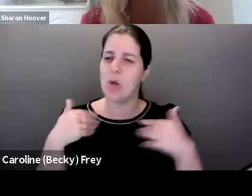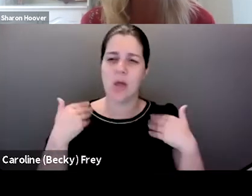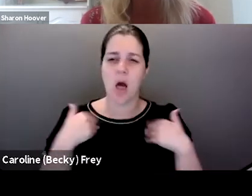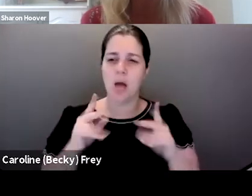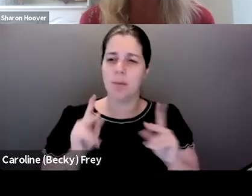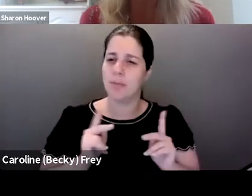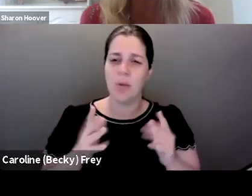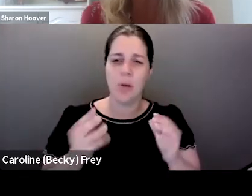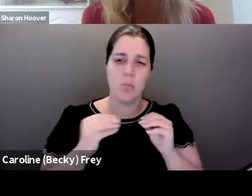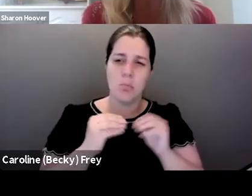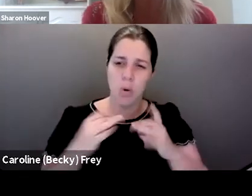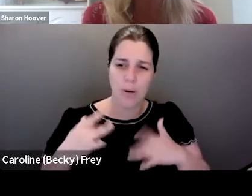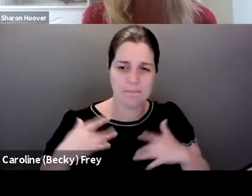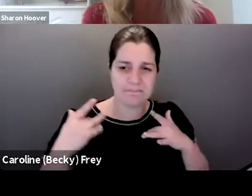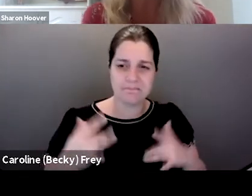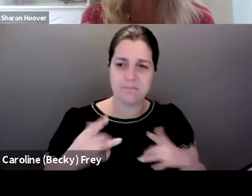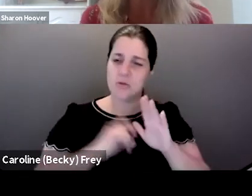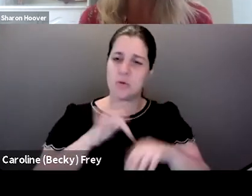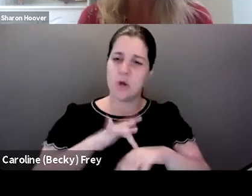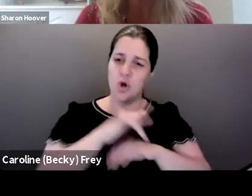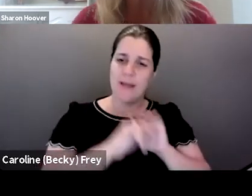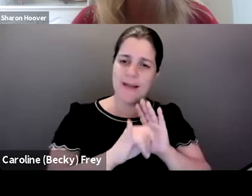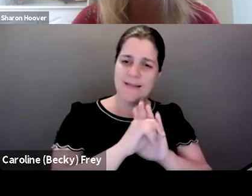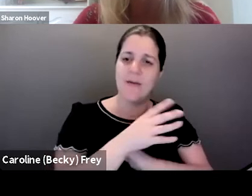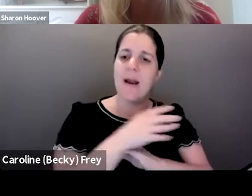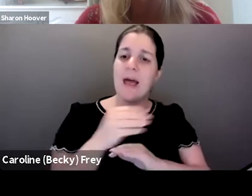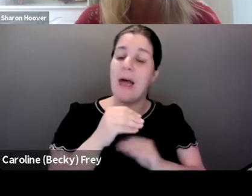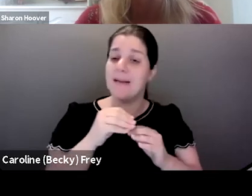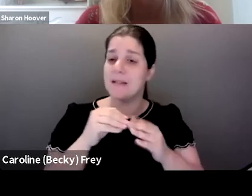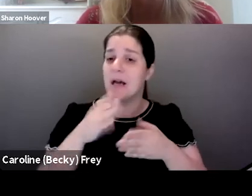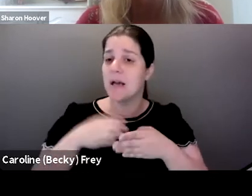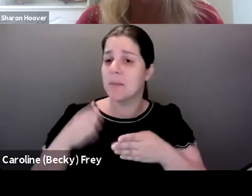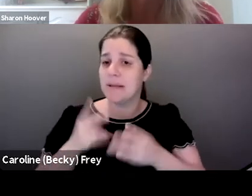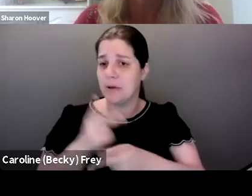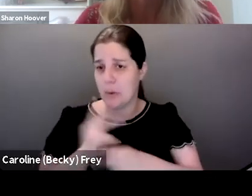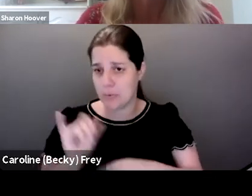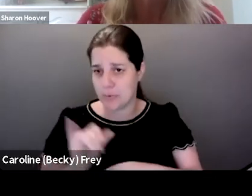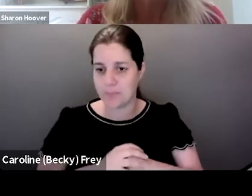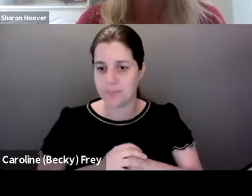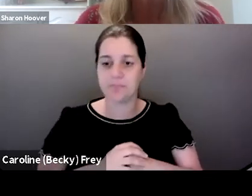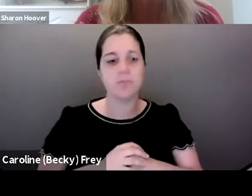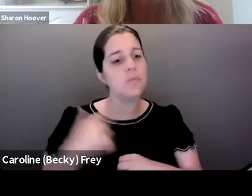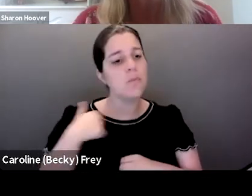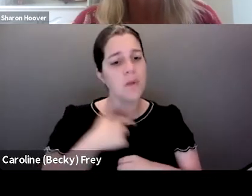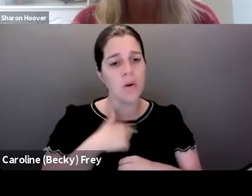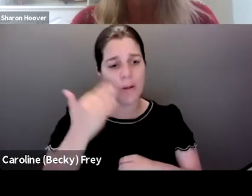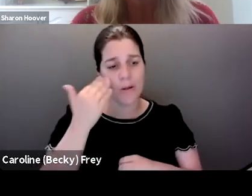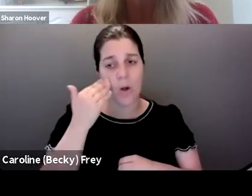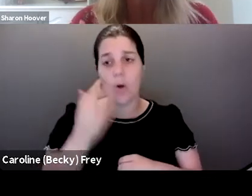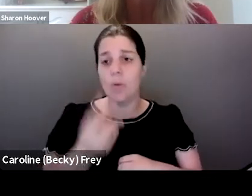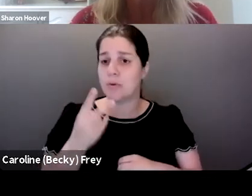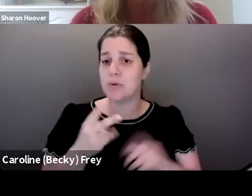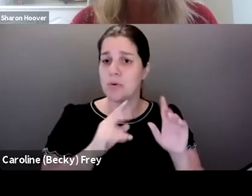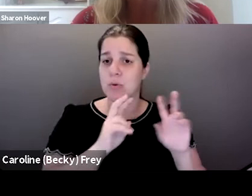likely to not only be identified early, but to initiate and complete care. And two areas that our center has been